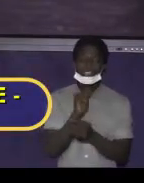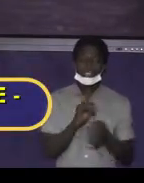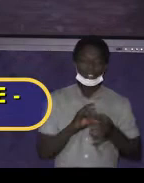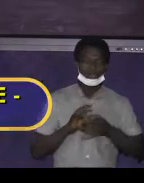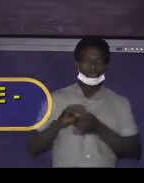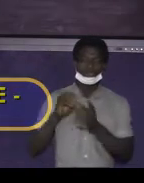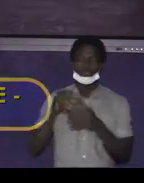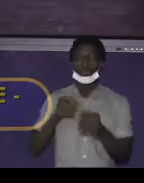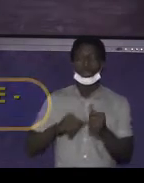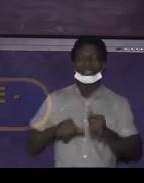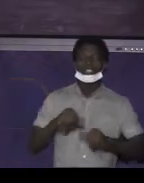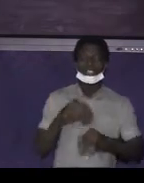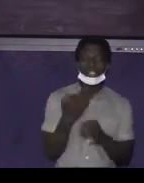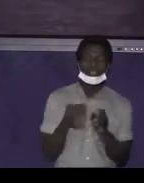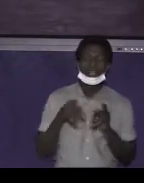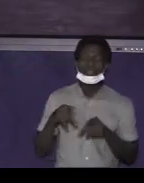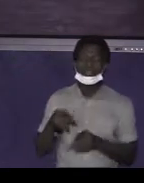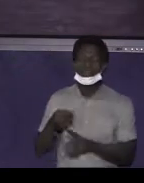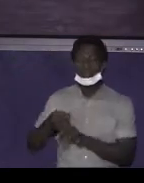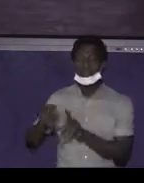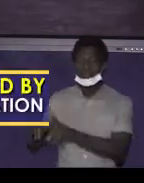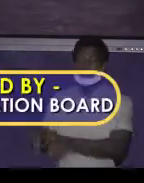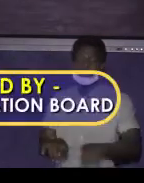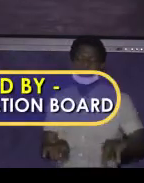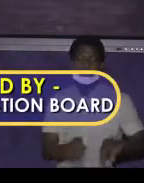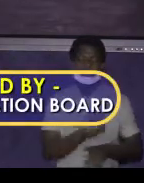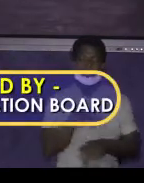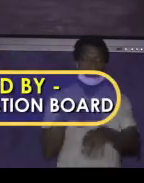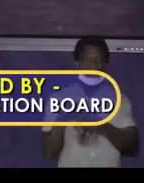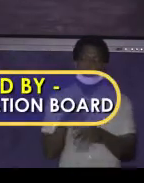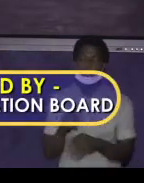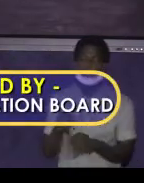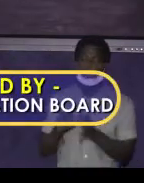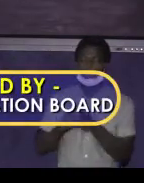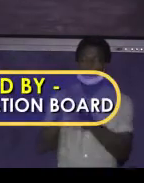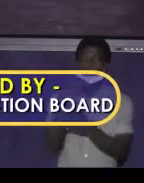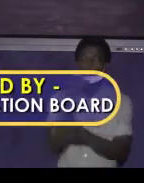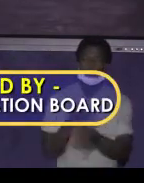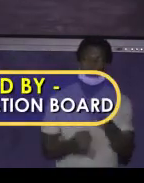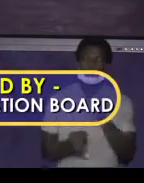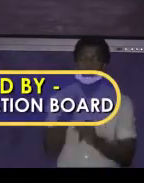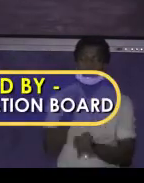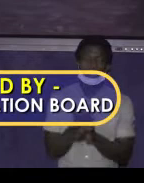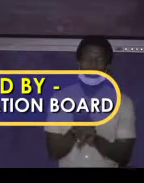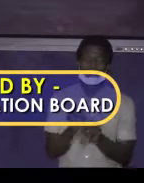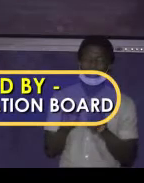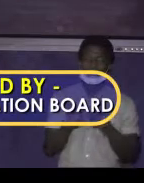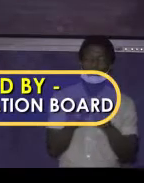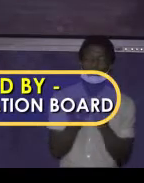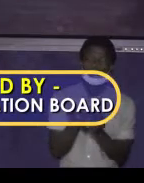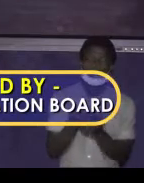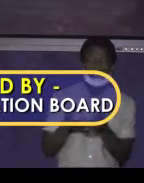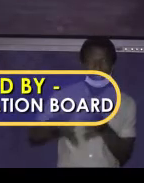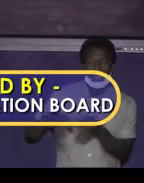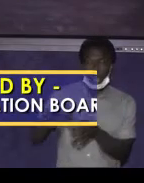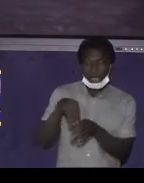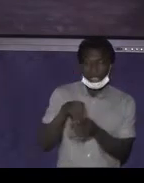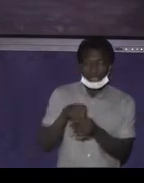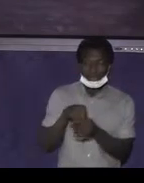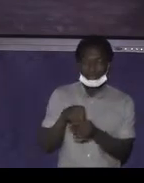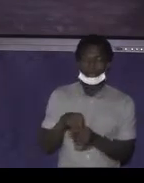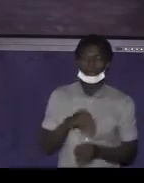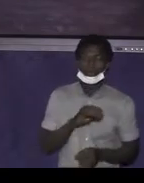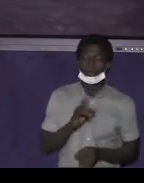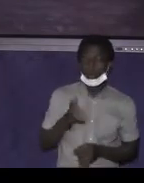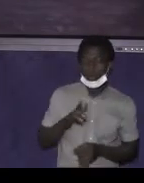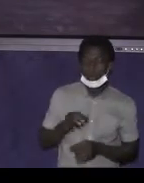or association of people from different nations. Examples of international organizations include Commonwealth